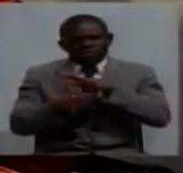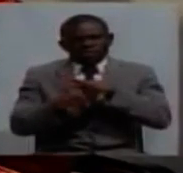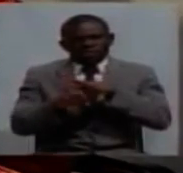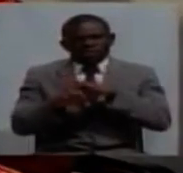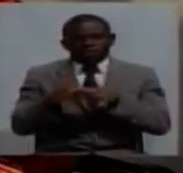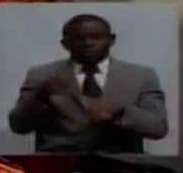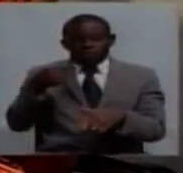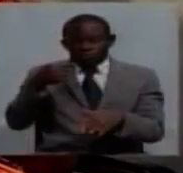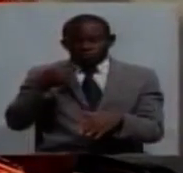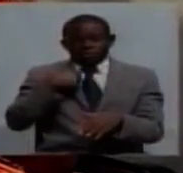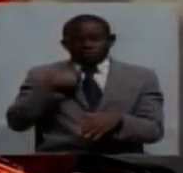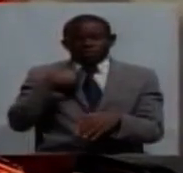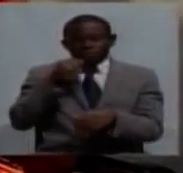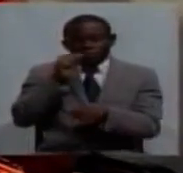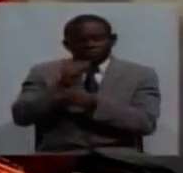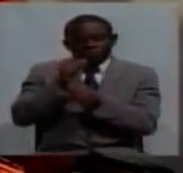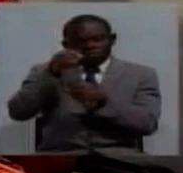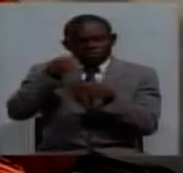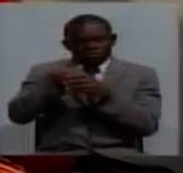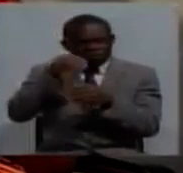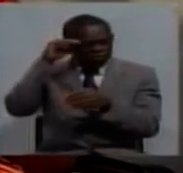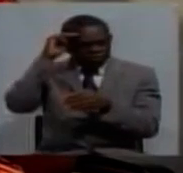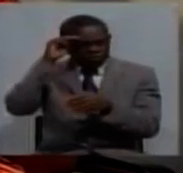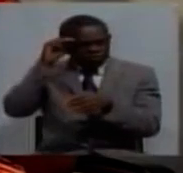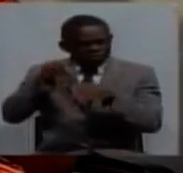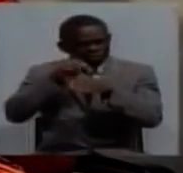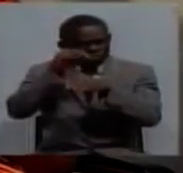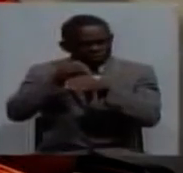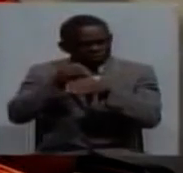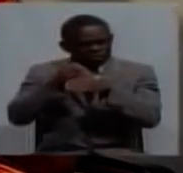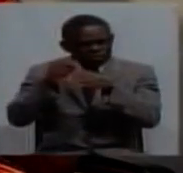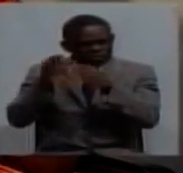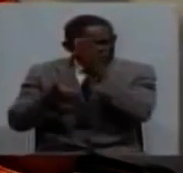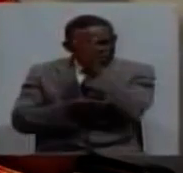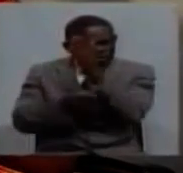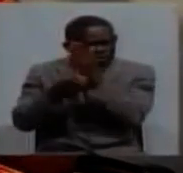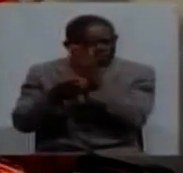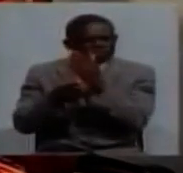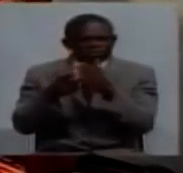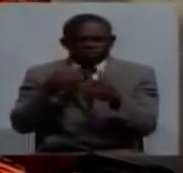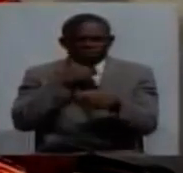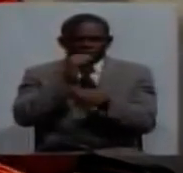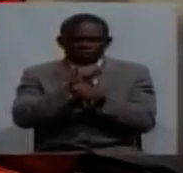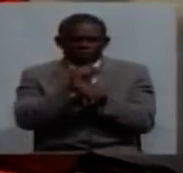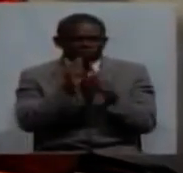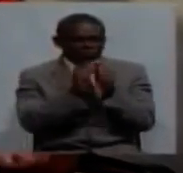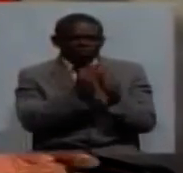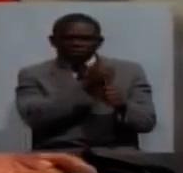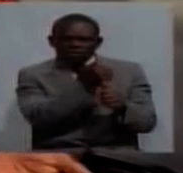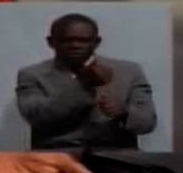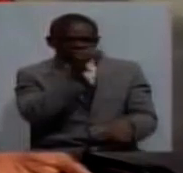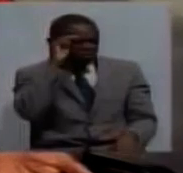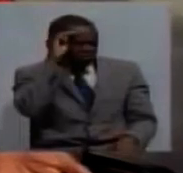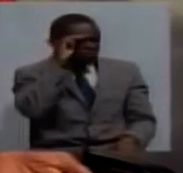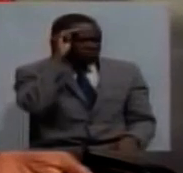in silo because I'm this particular ministry and have nothing else to do with that. And one way we're doing that is every time we have a